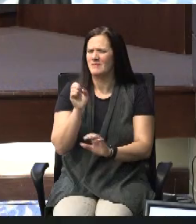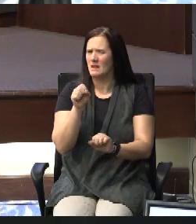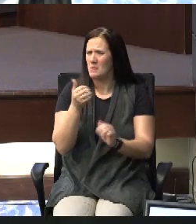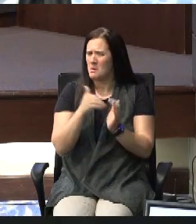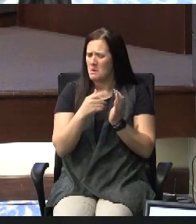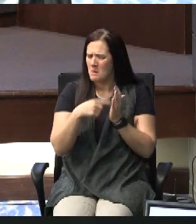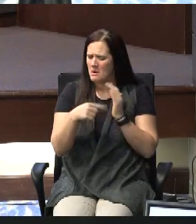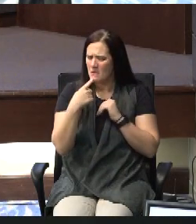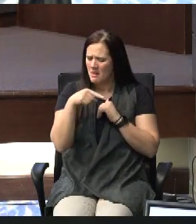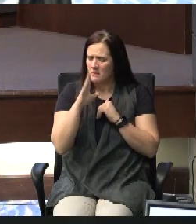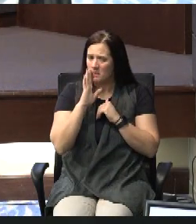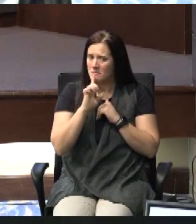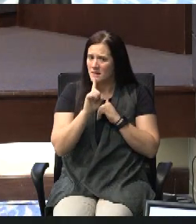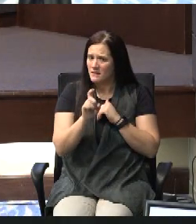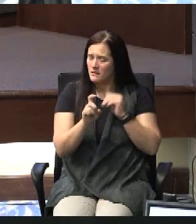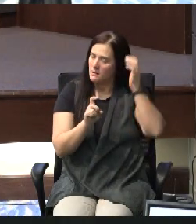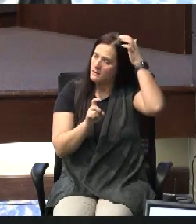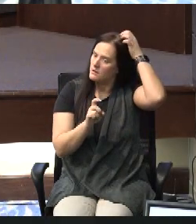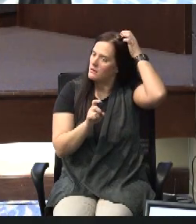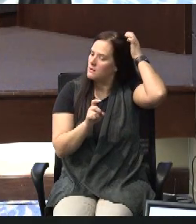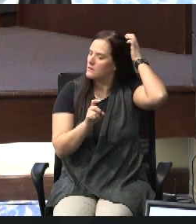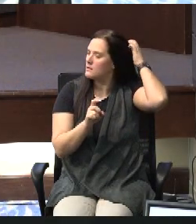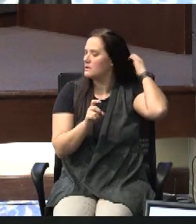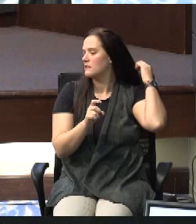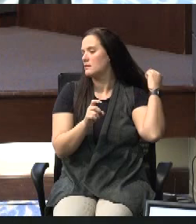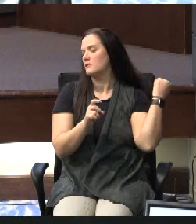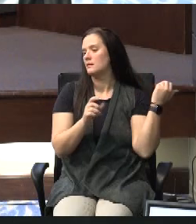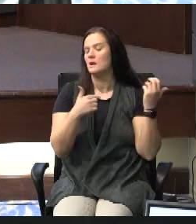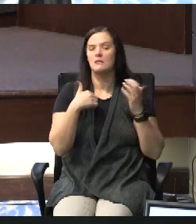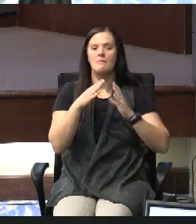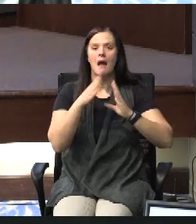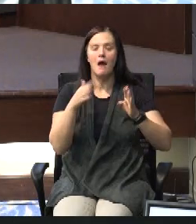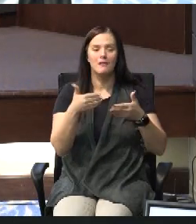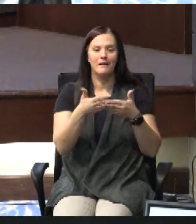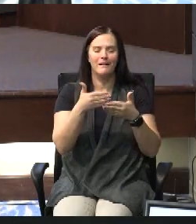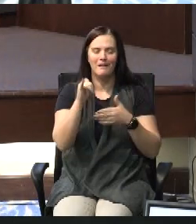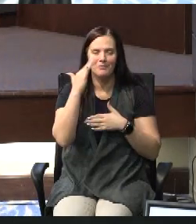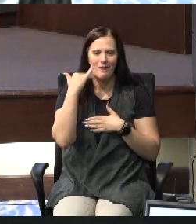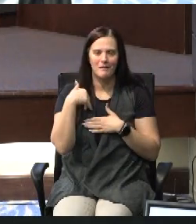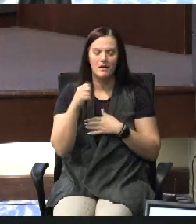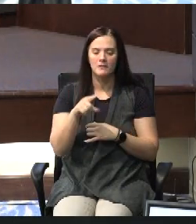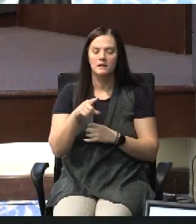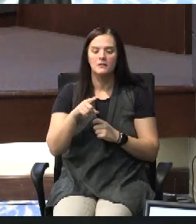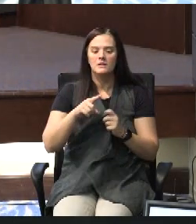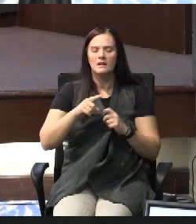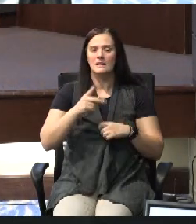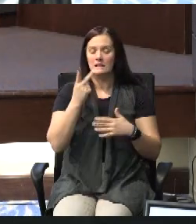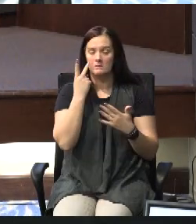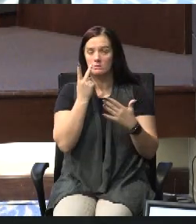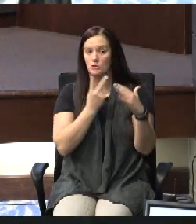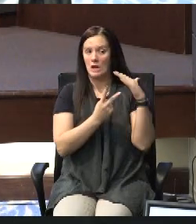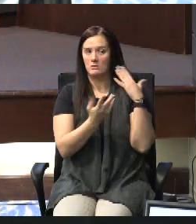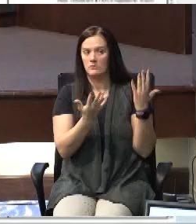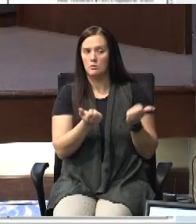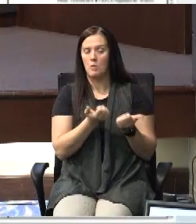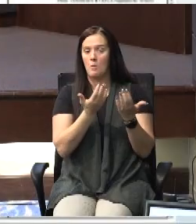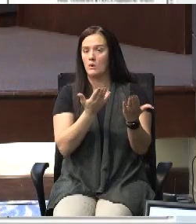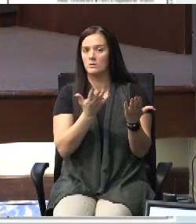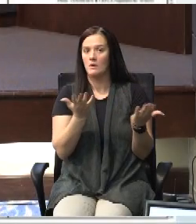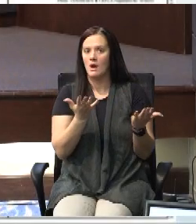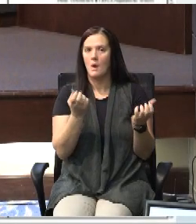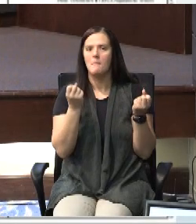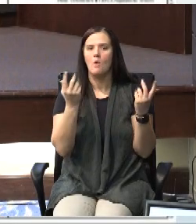repeat what you said this is going to be? So That's by my house, that's why I'm asking. It's proposed to be